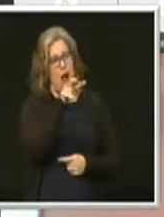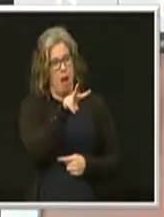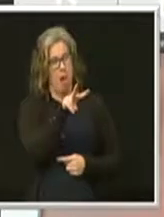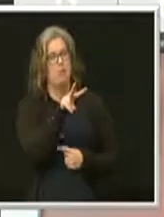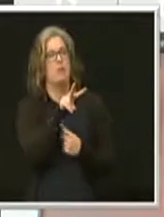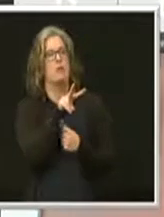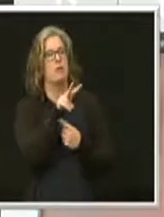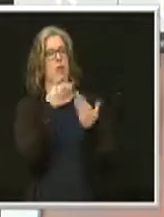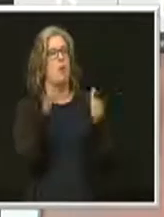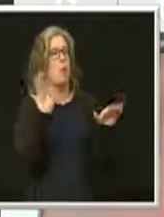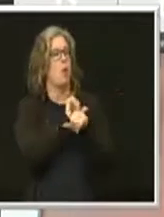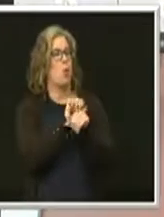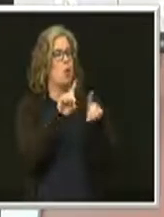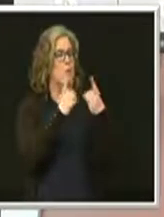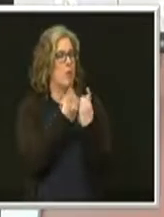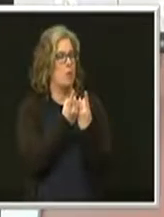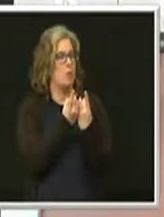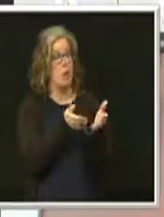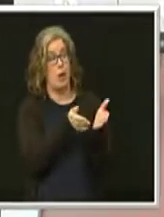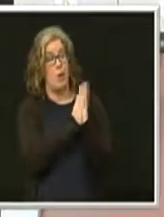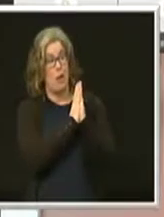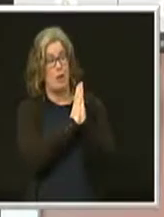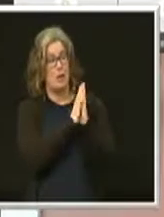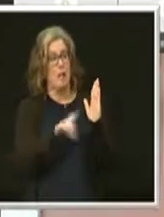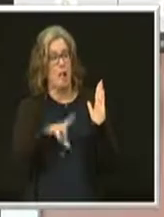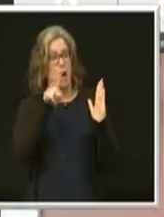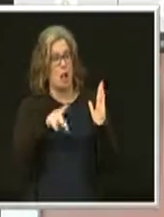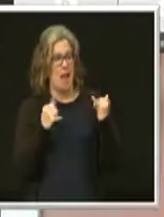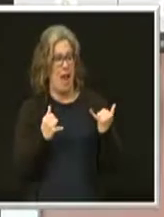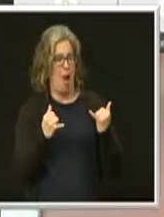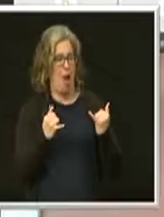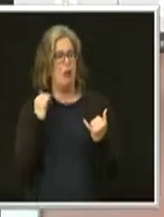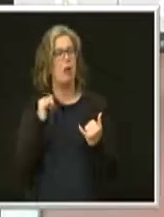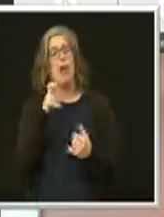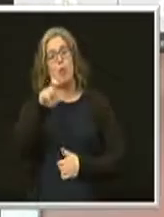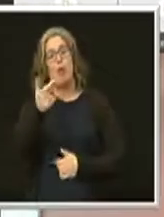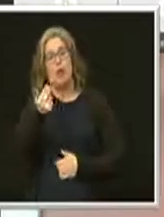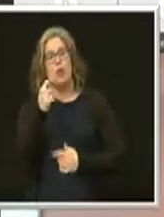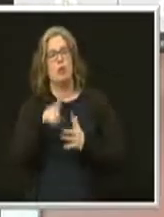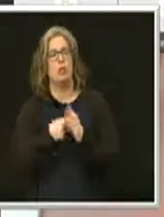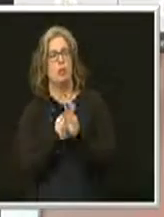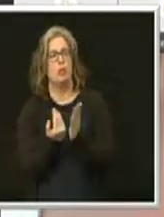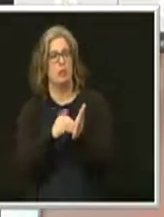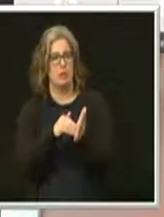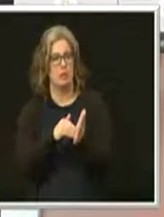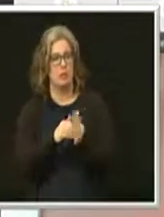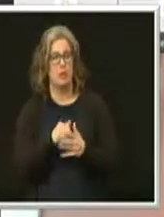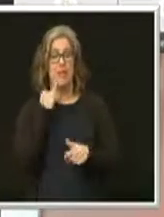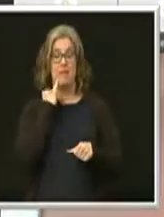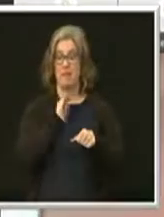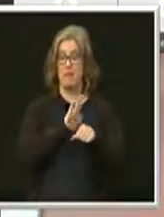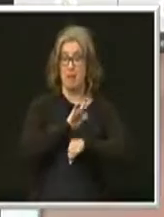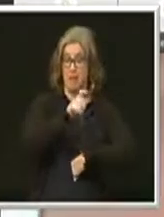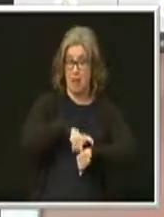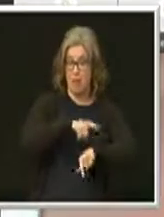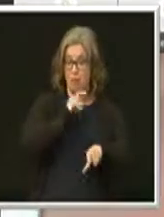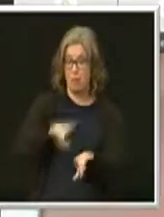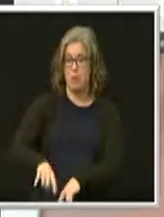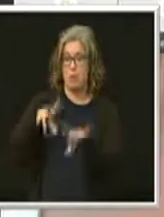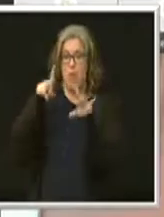the Public Works Department, and request a pickup. And when we have the capacity, they'll come and get